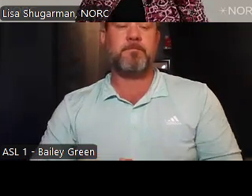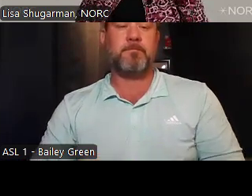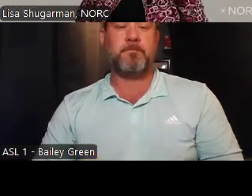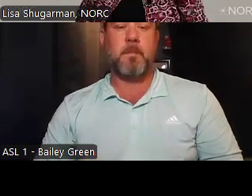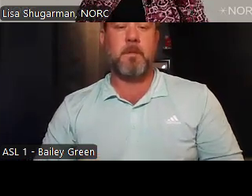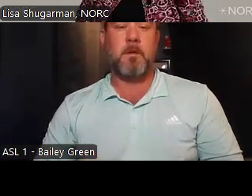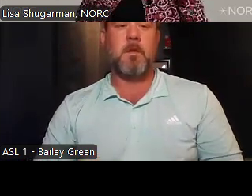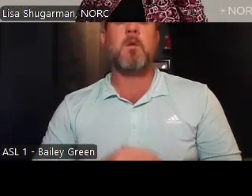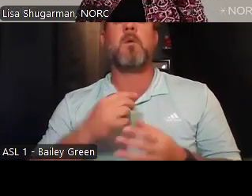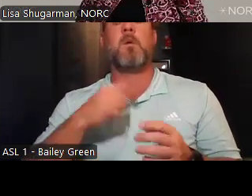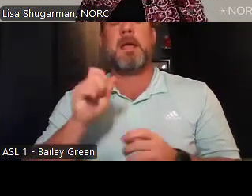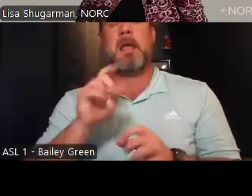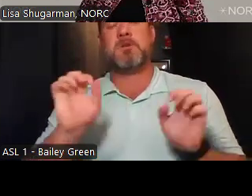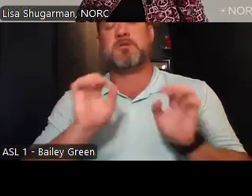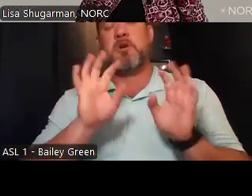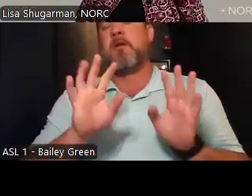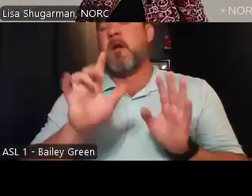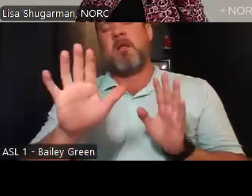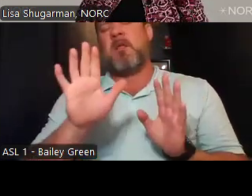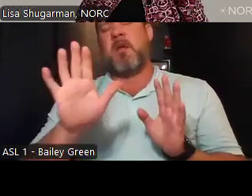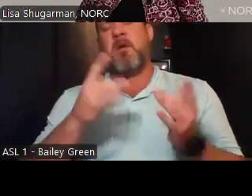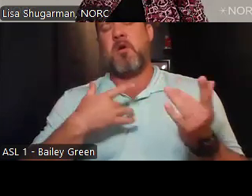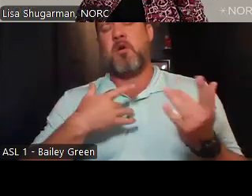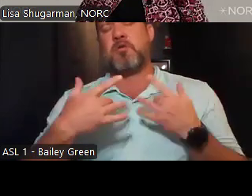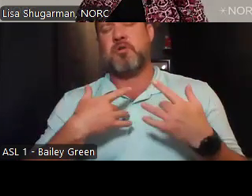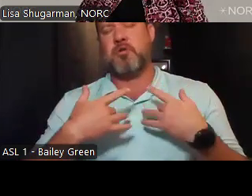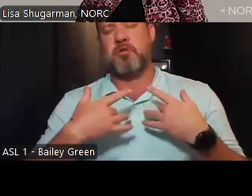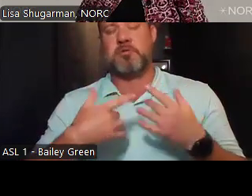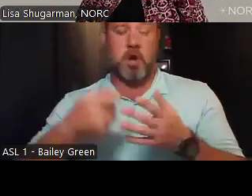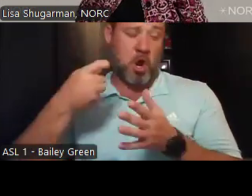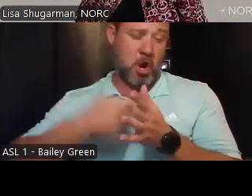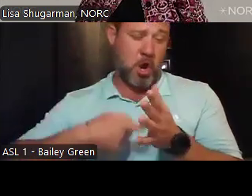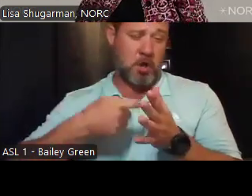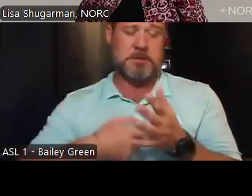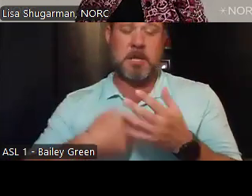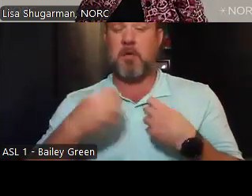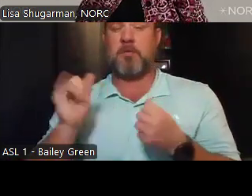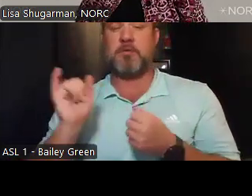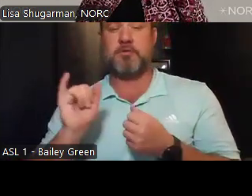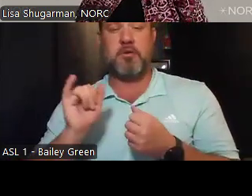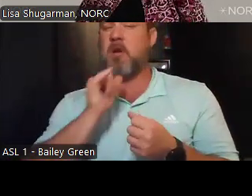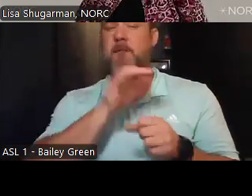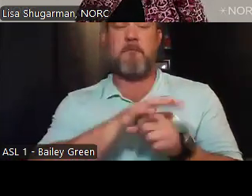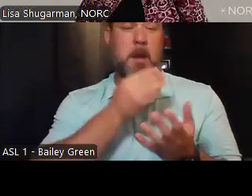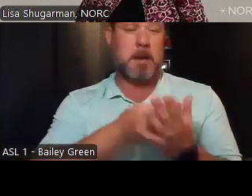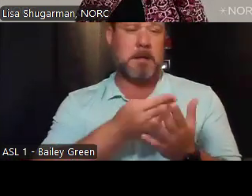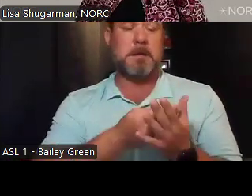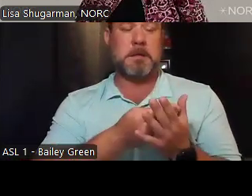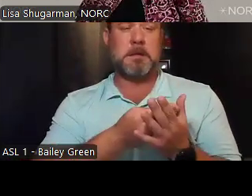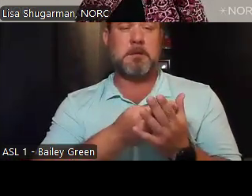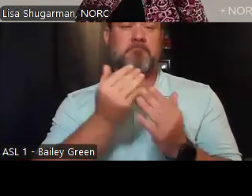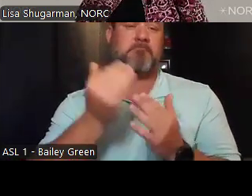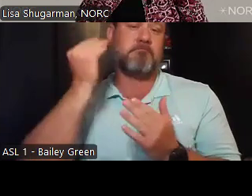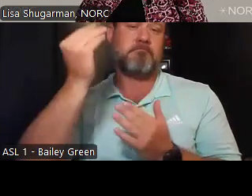We asked survey respondents about their greatest aging-related concerns. The cost of health insurance and not having enough money to live on rose